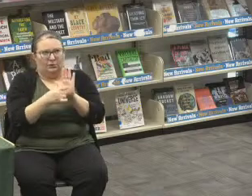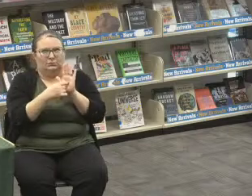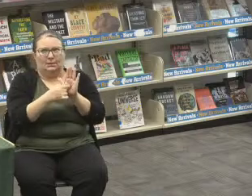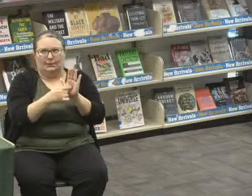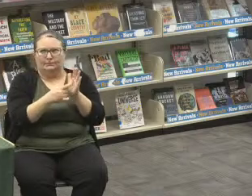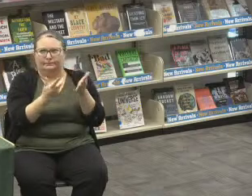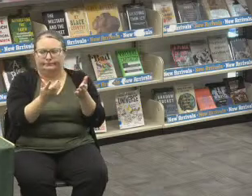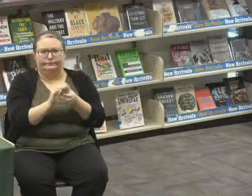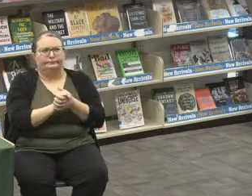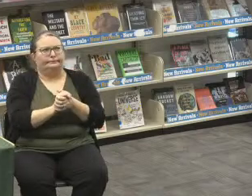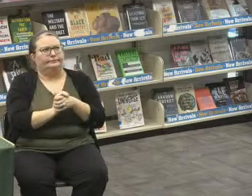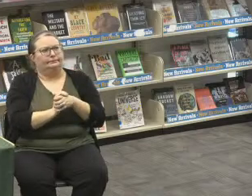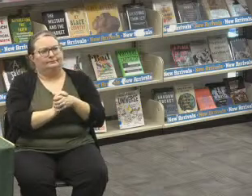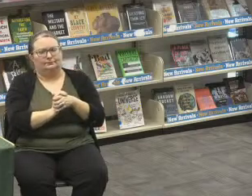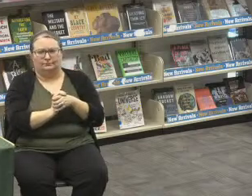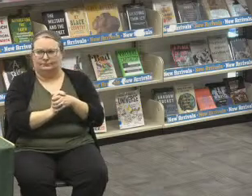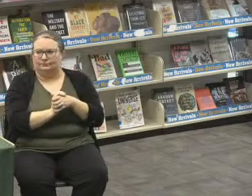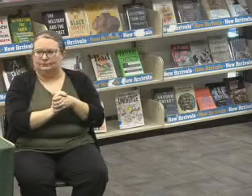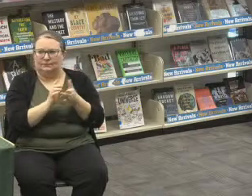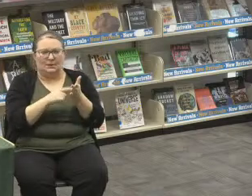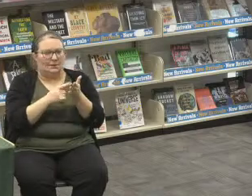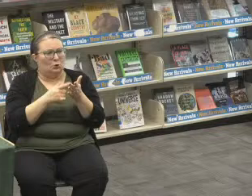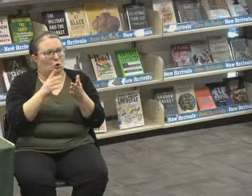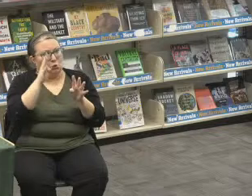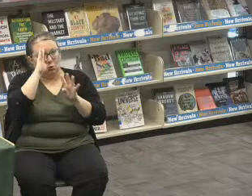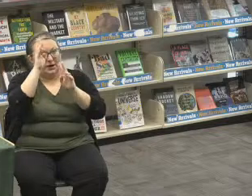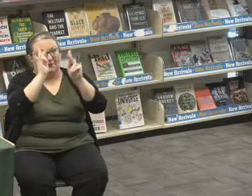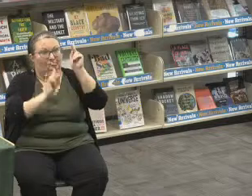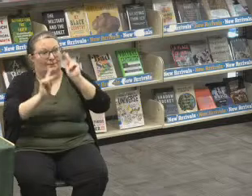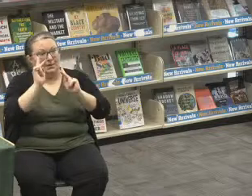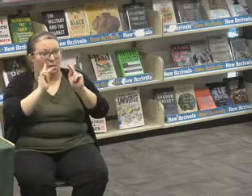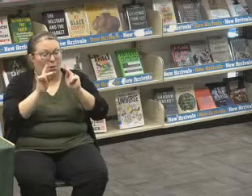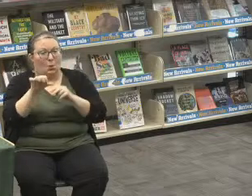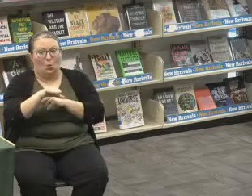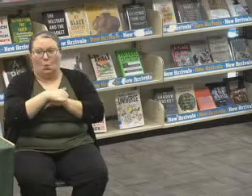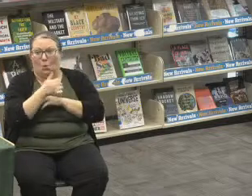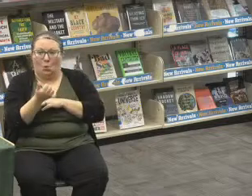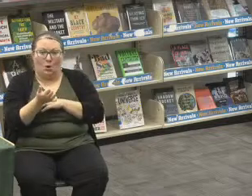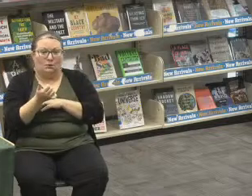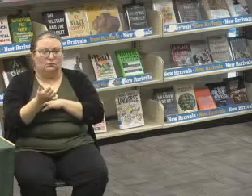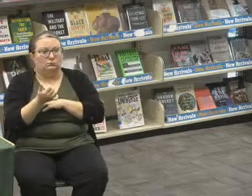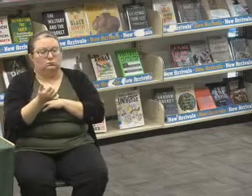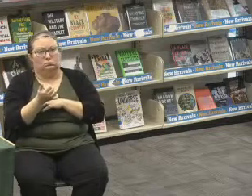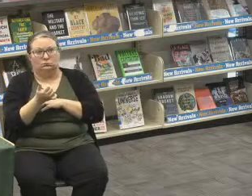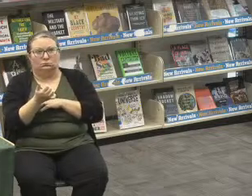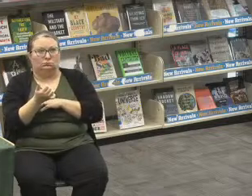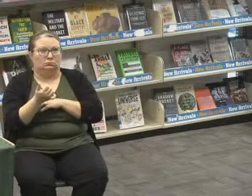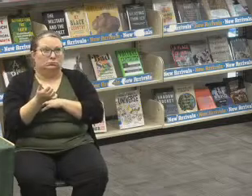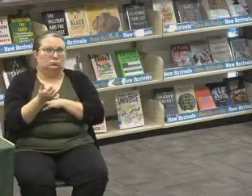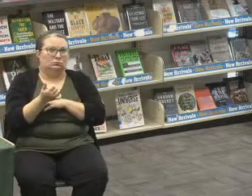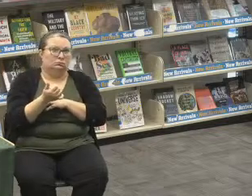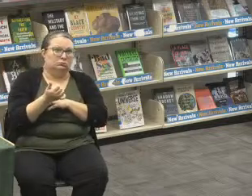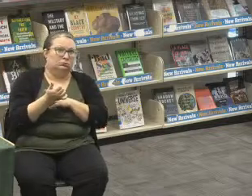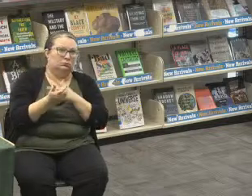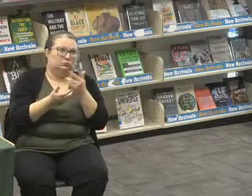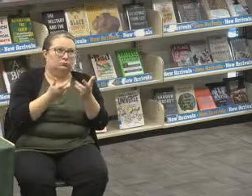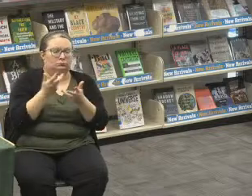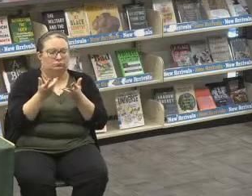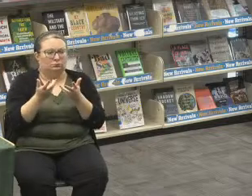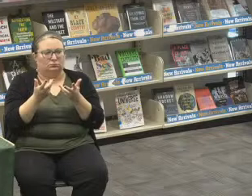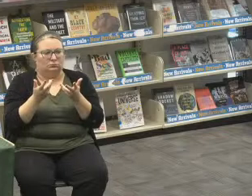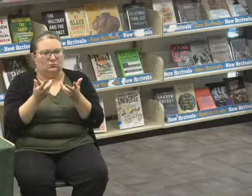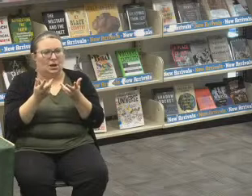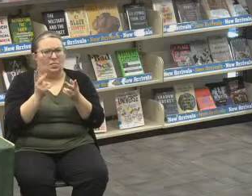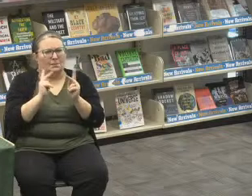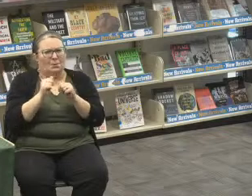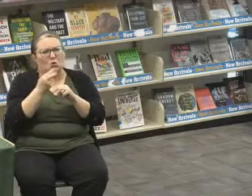examples would be, and sometimes creative people or kind of innovative people will have this and use